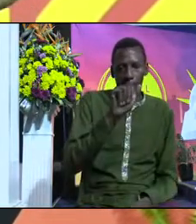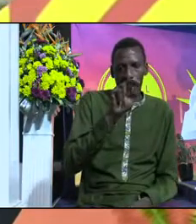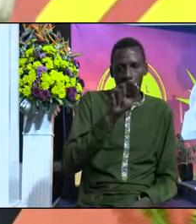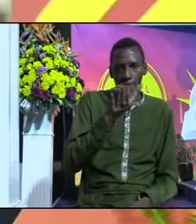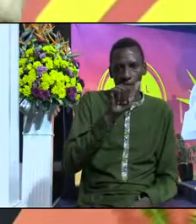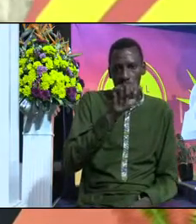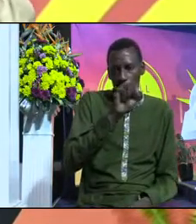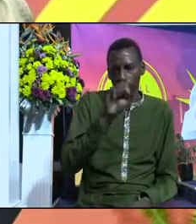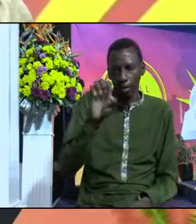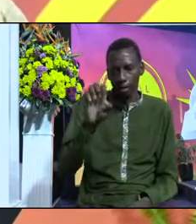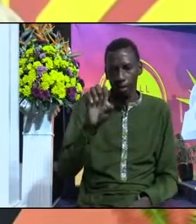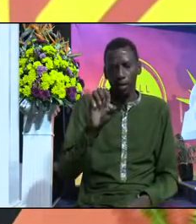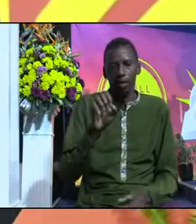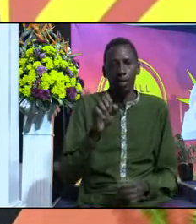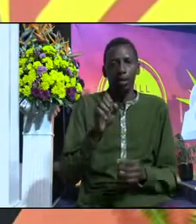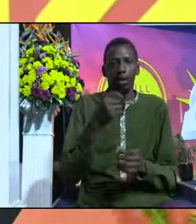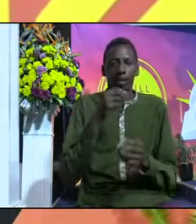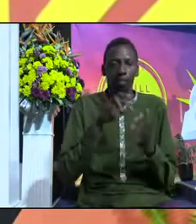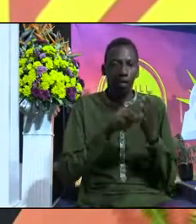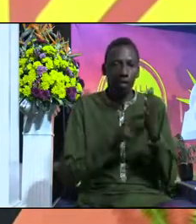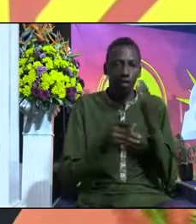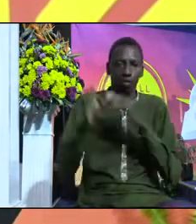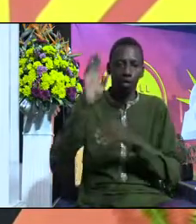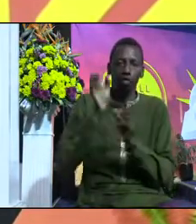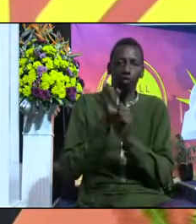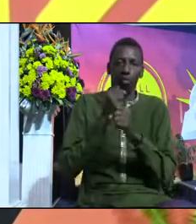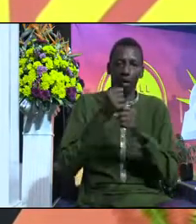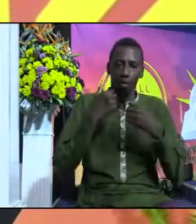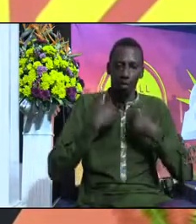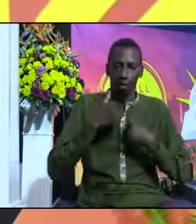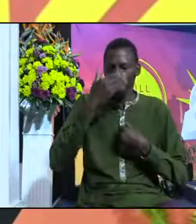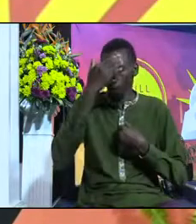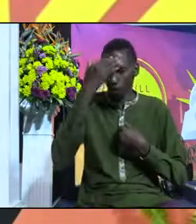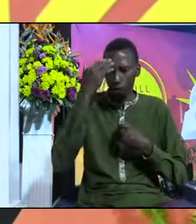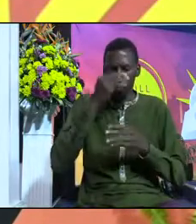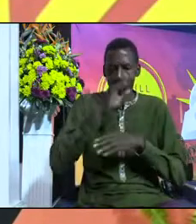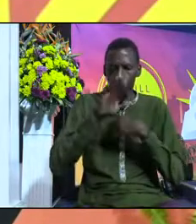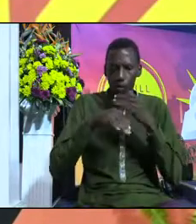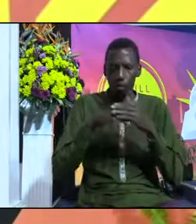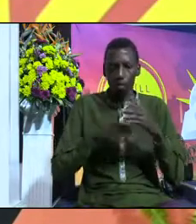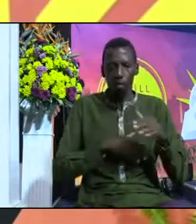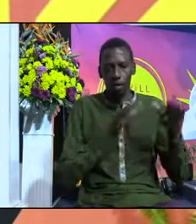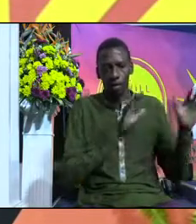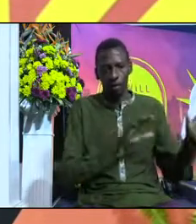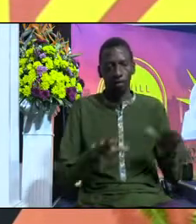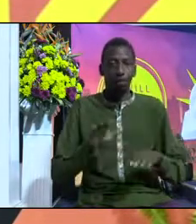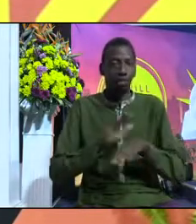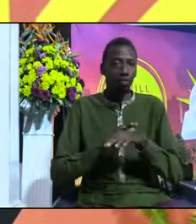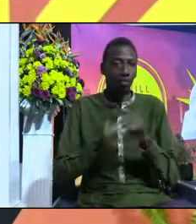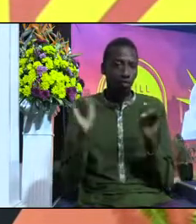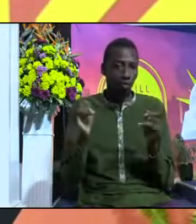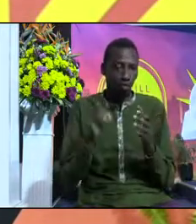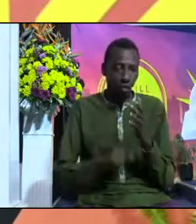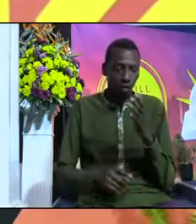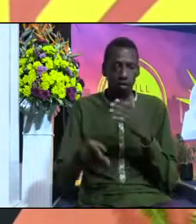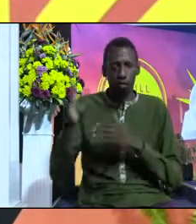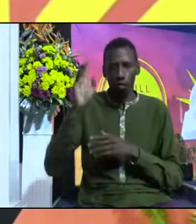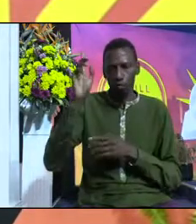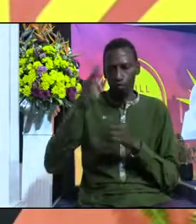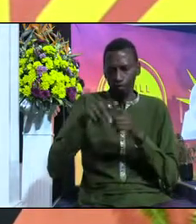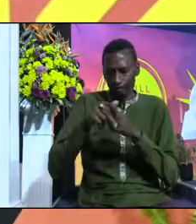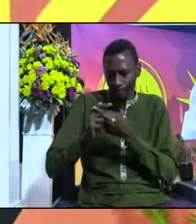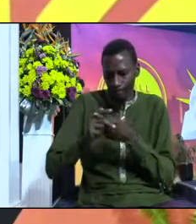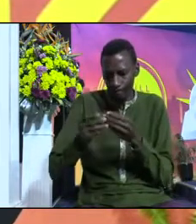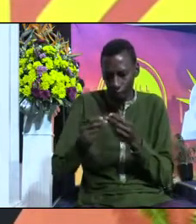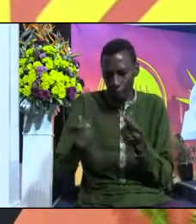sufferings. And the good news tonight for marriage folks is that God will fix it. If you keep God central in